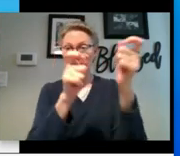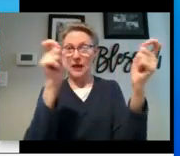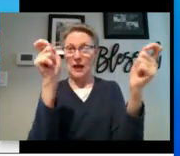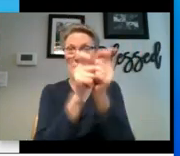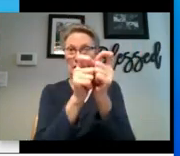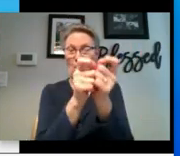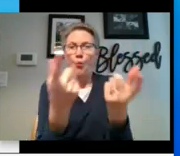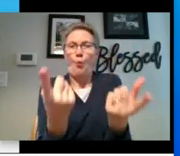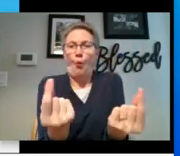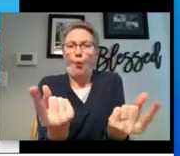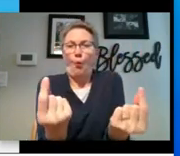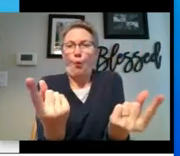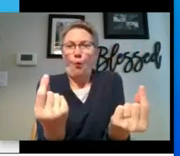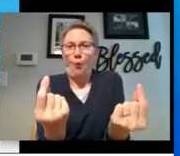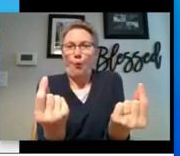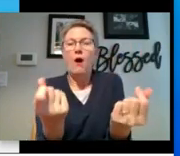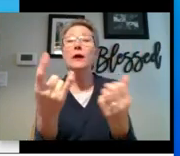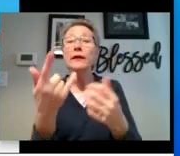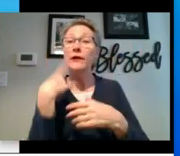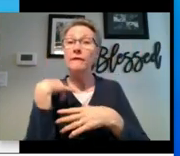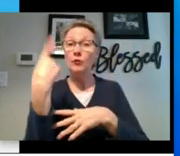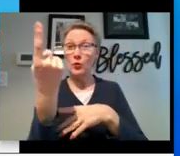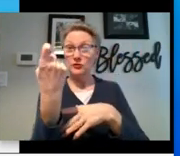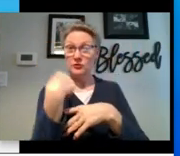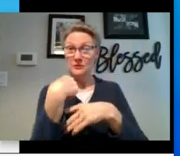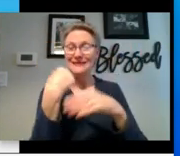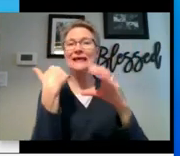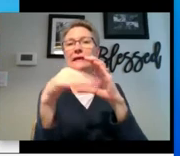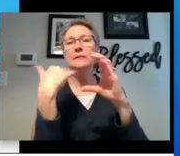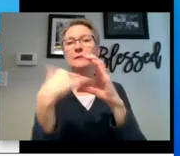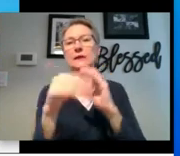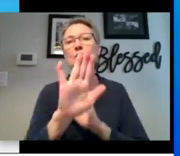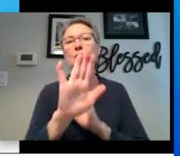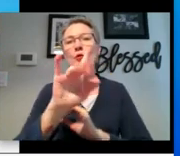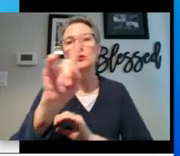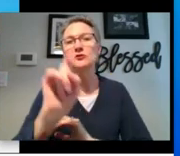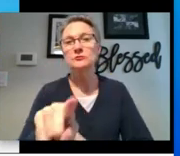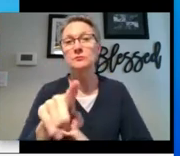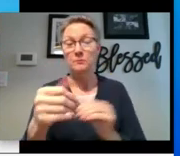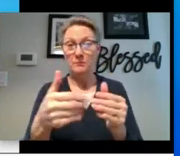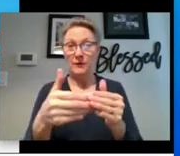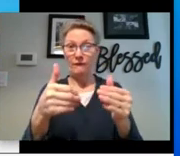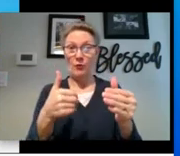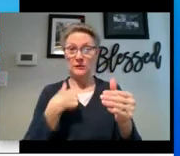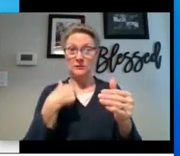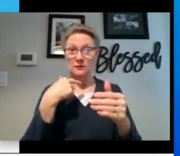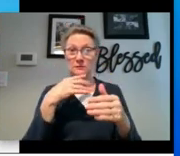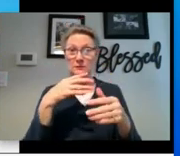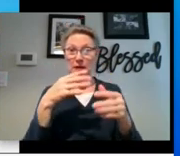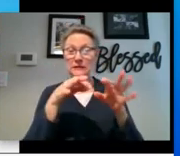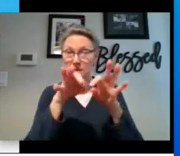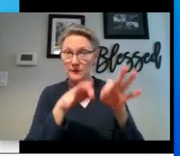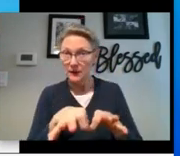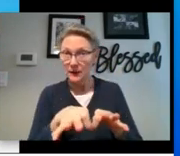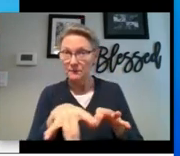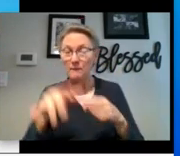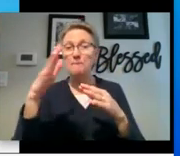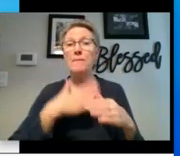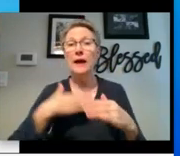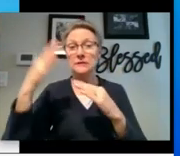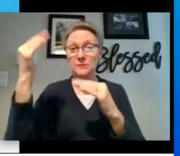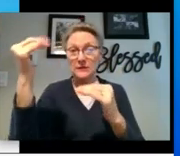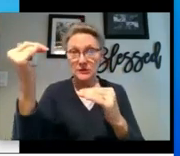looking for. And then if you have any questions, you can email me those. Before I start talking to you about your expectations, I